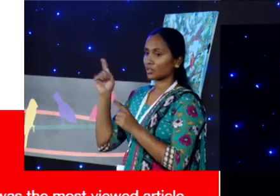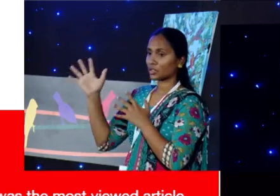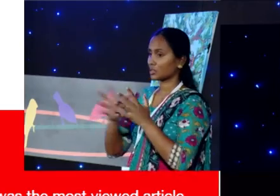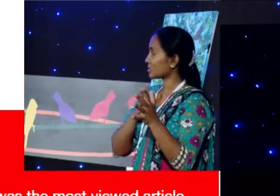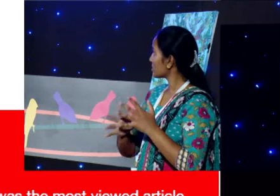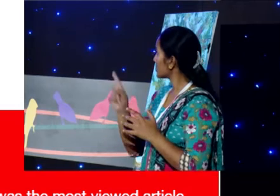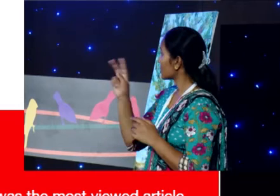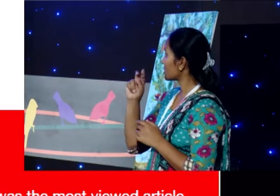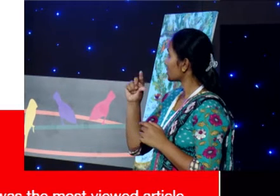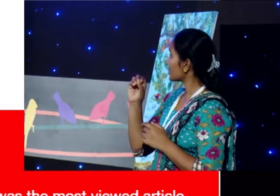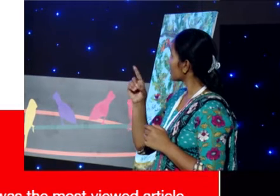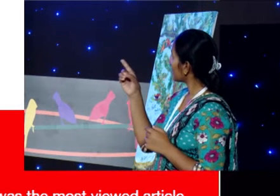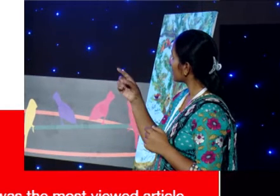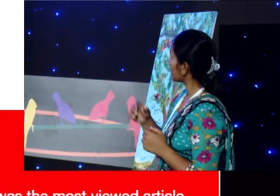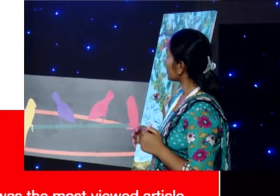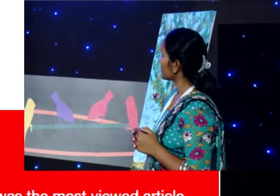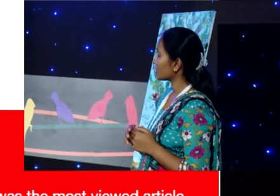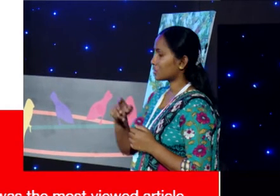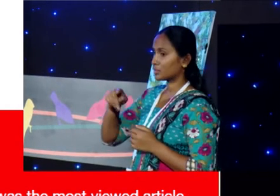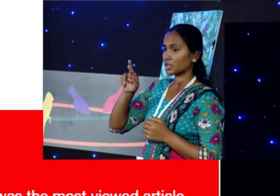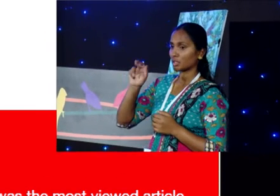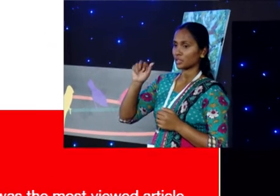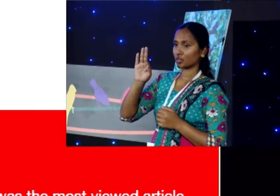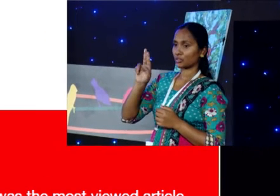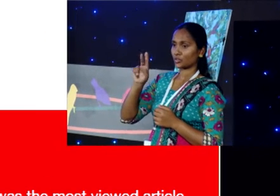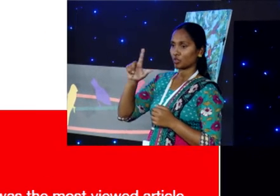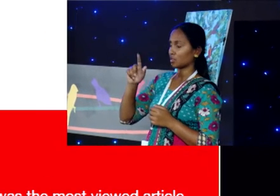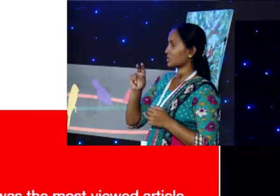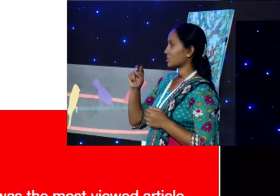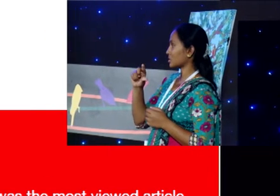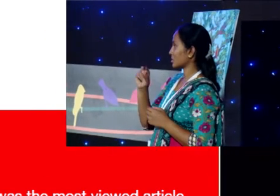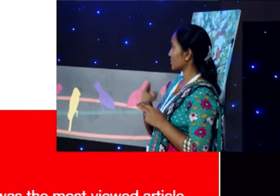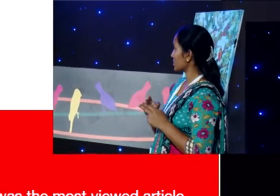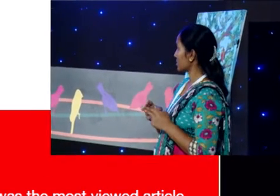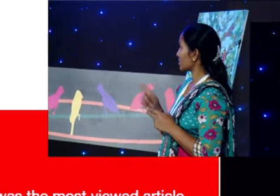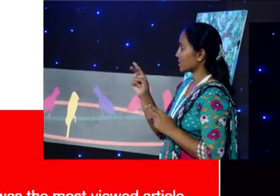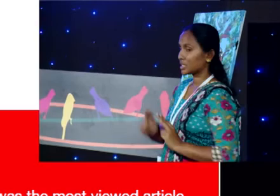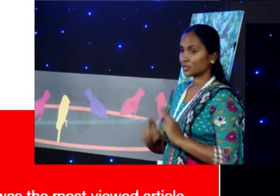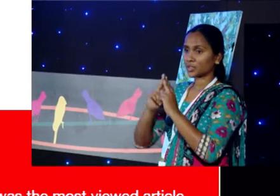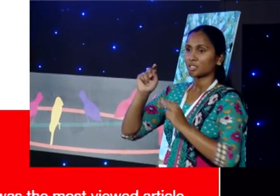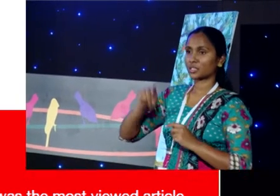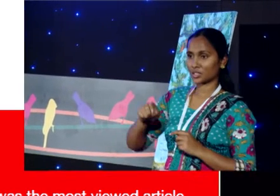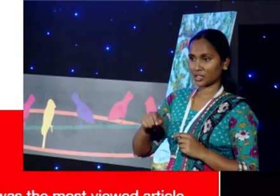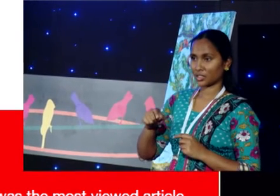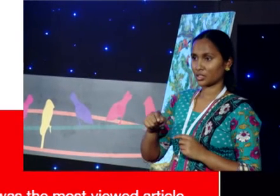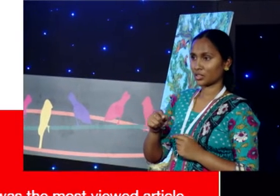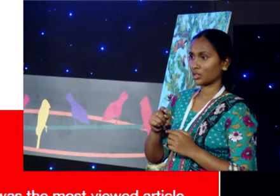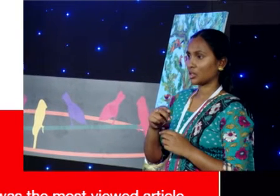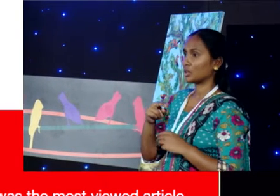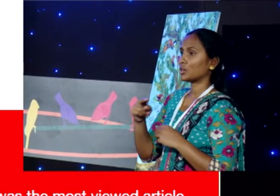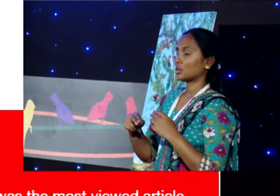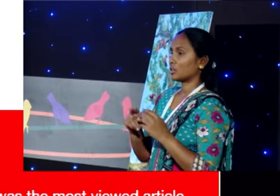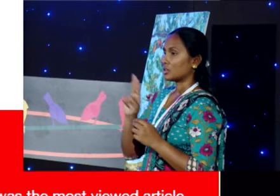is an organization called Praful Urja, which basically works with children with special needs using the medium of yoga.